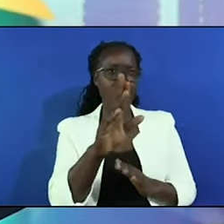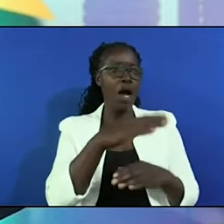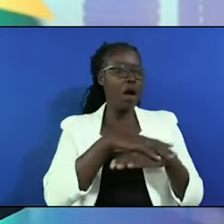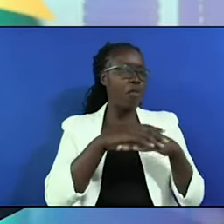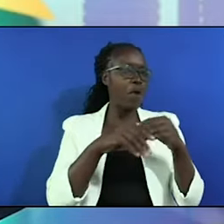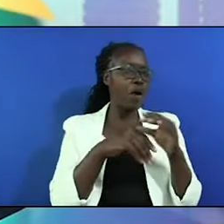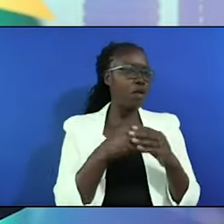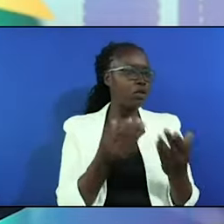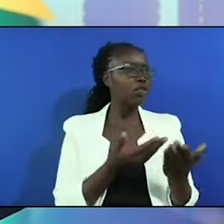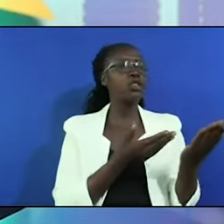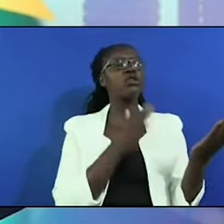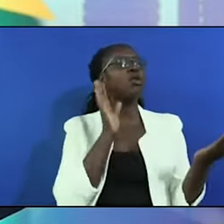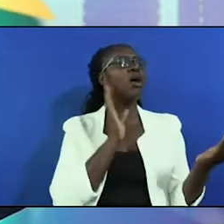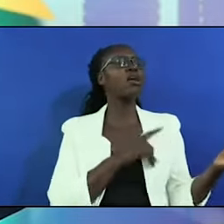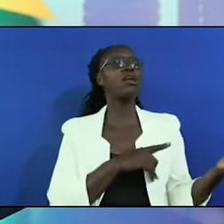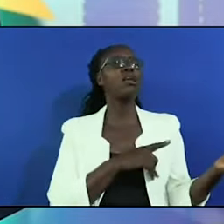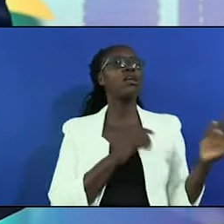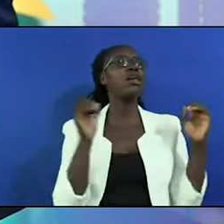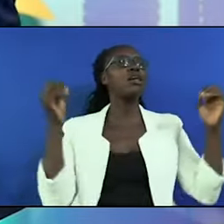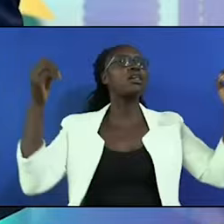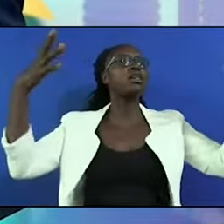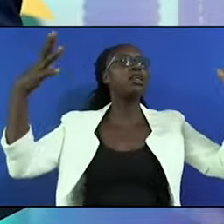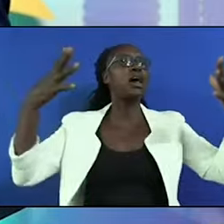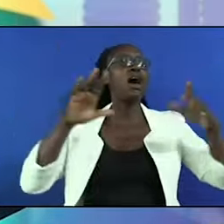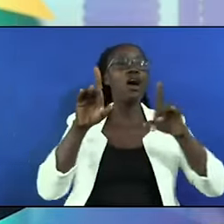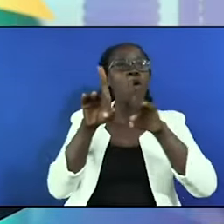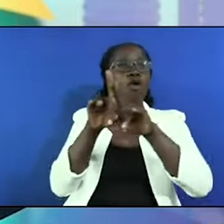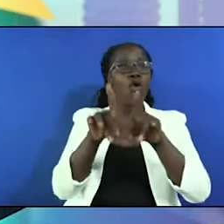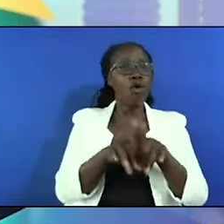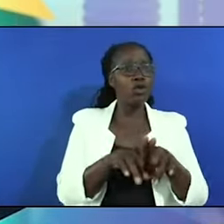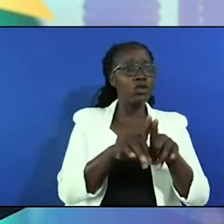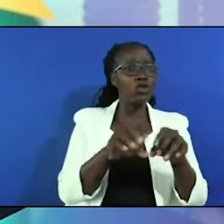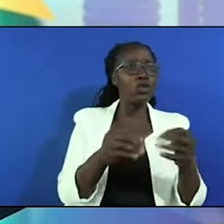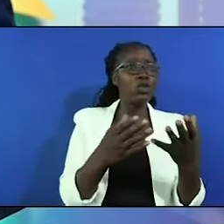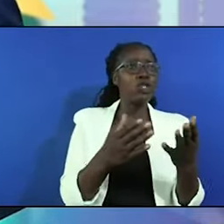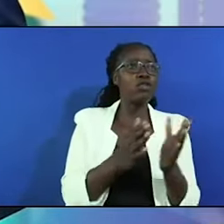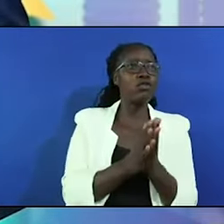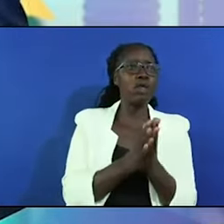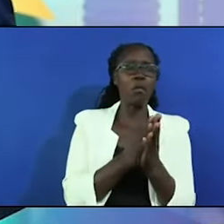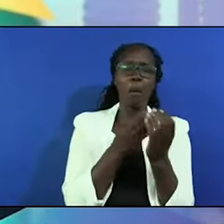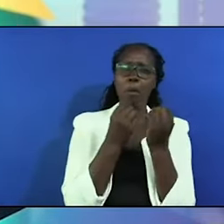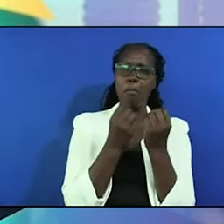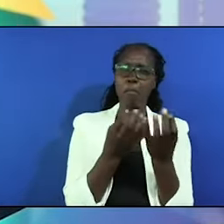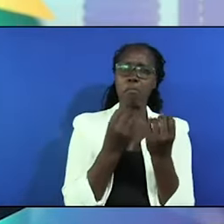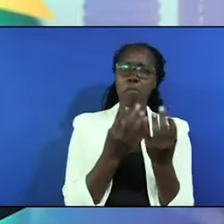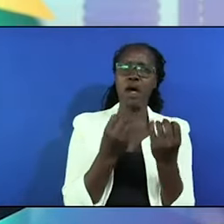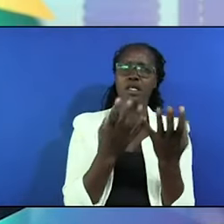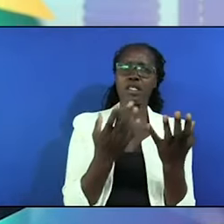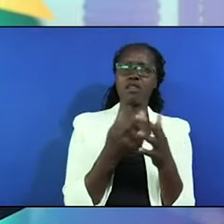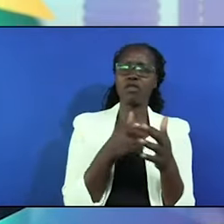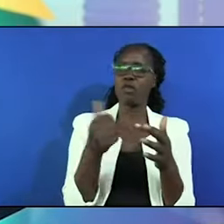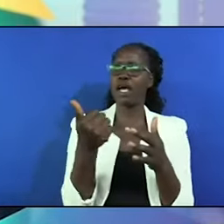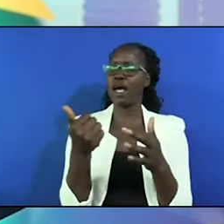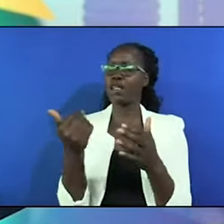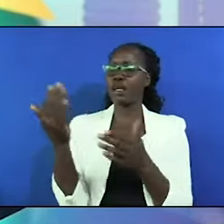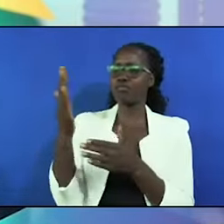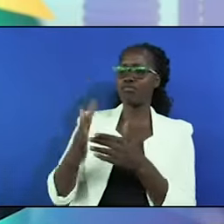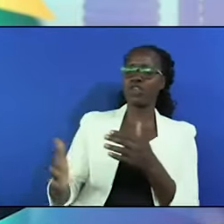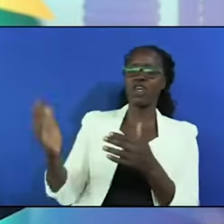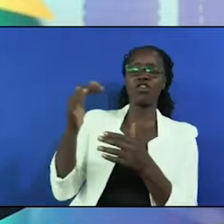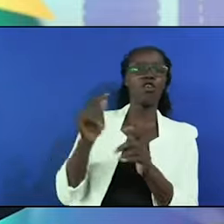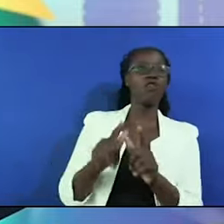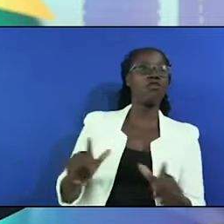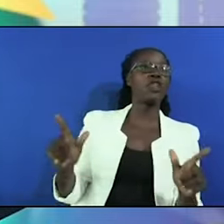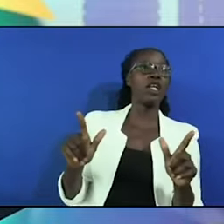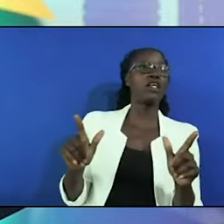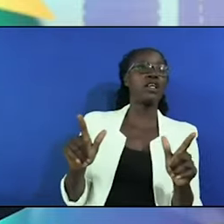did you hear that? Will also give us some partners from the other side of Japan. I'm sure